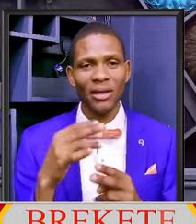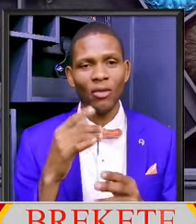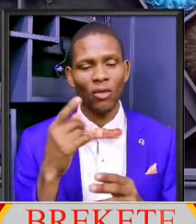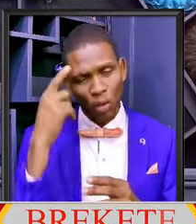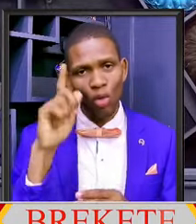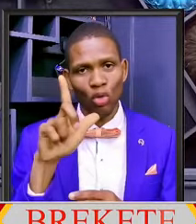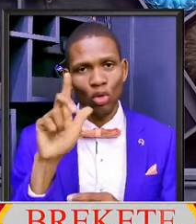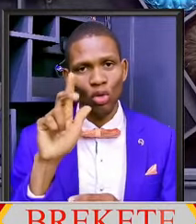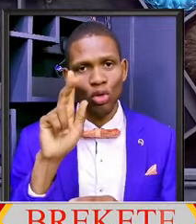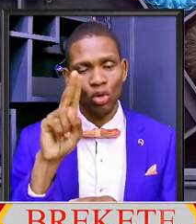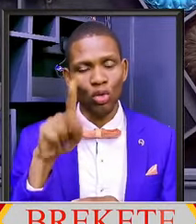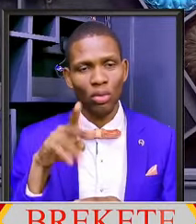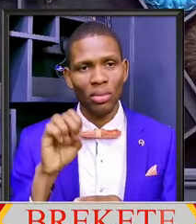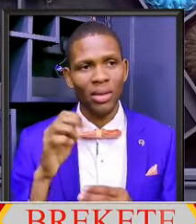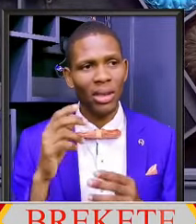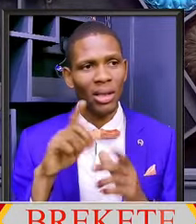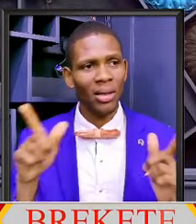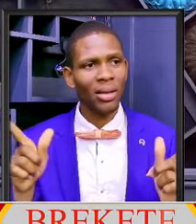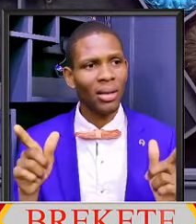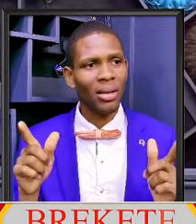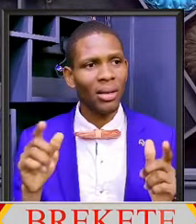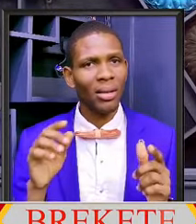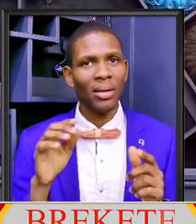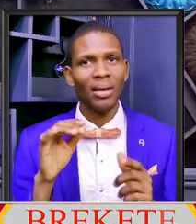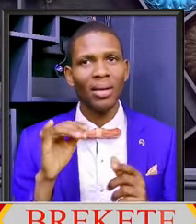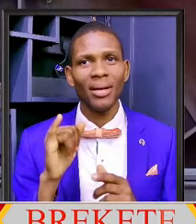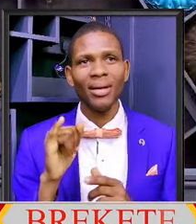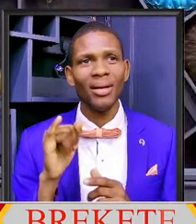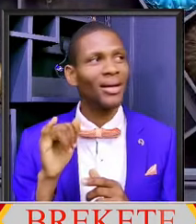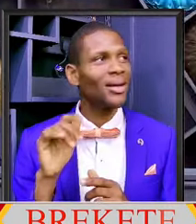language. Fish? Yes. Ika.